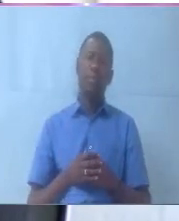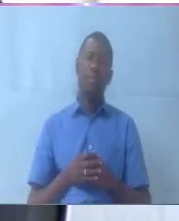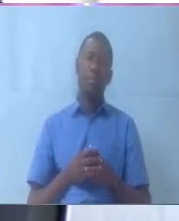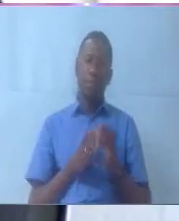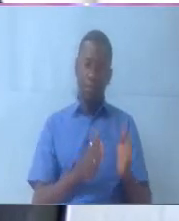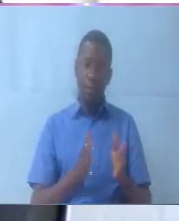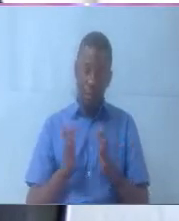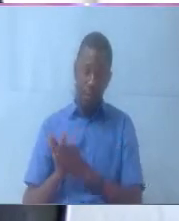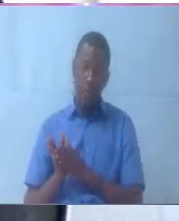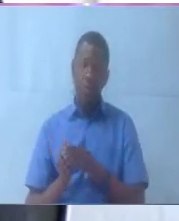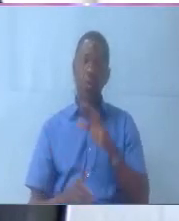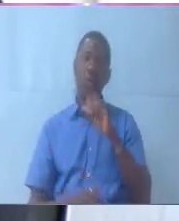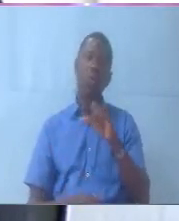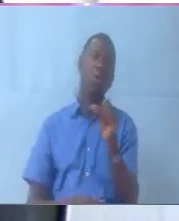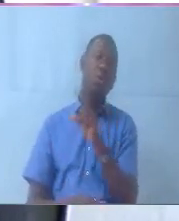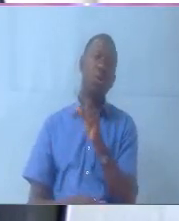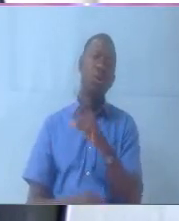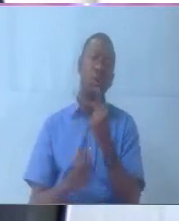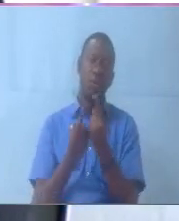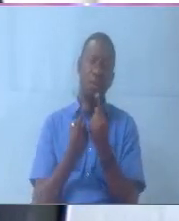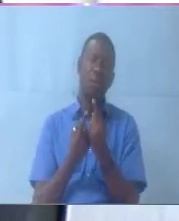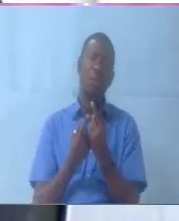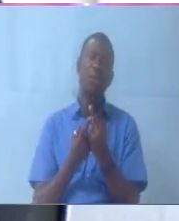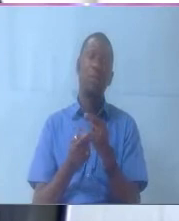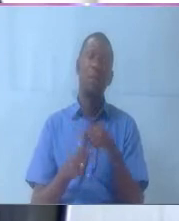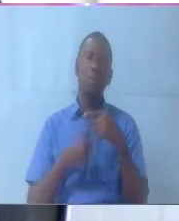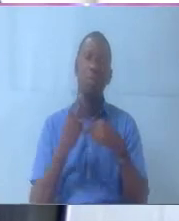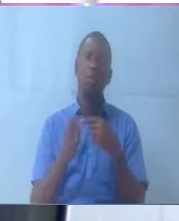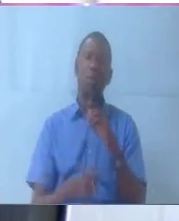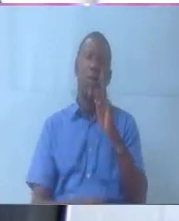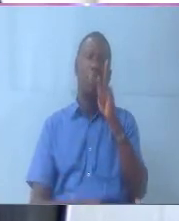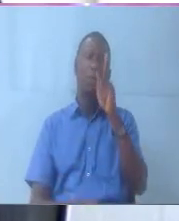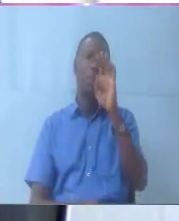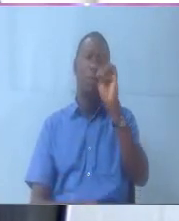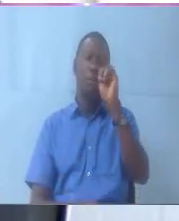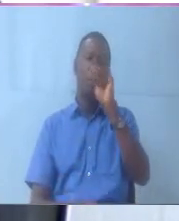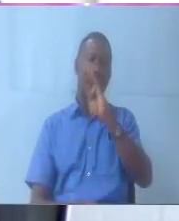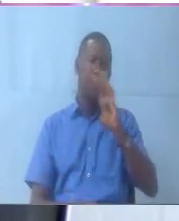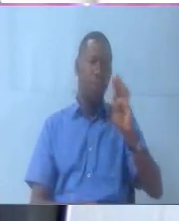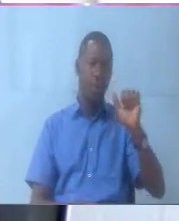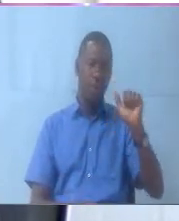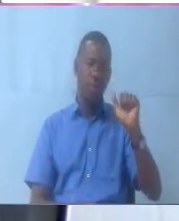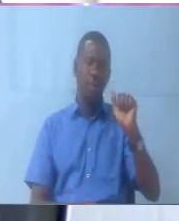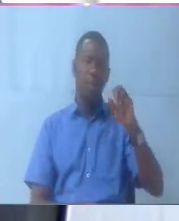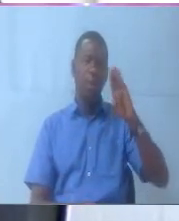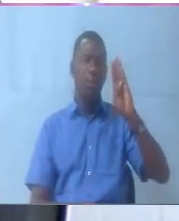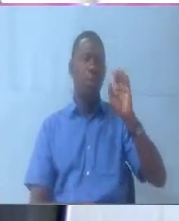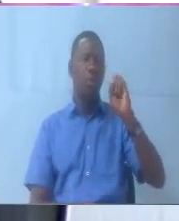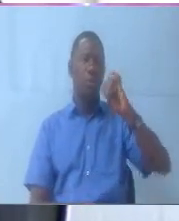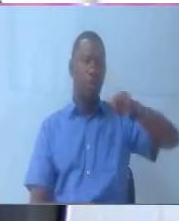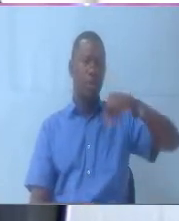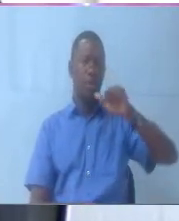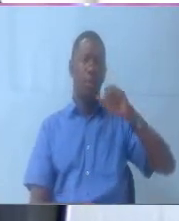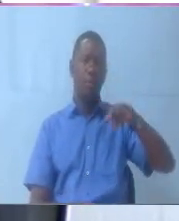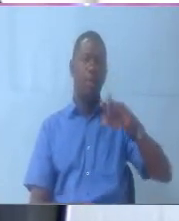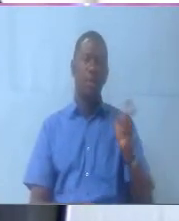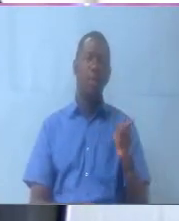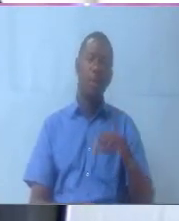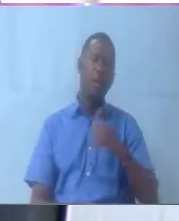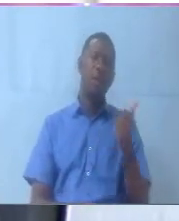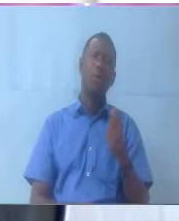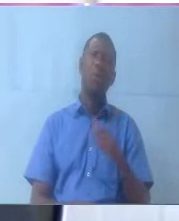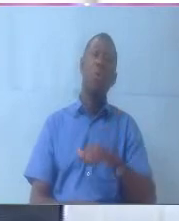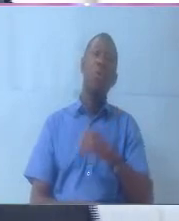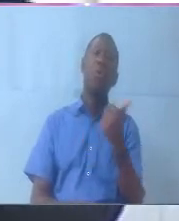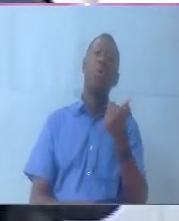other cases with Keba Bojang and 22 orders. Nga kiti do fanan tamandi ke babo jang ani momu ani fula kotengolu. This was a